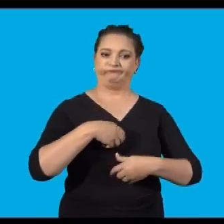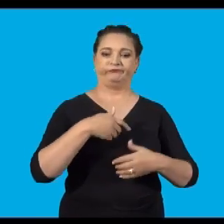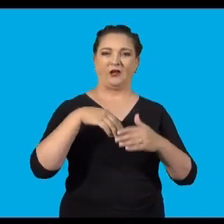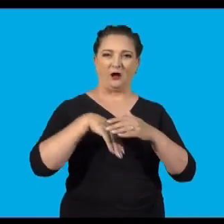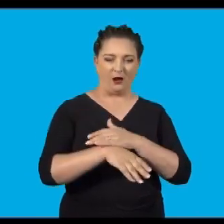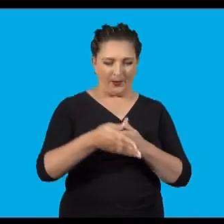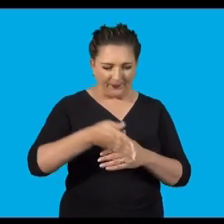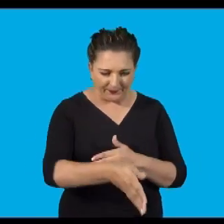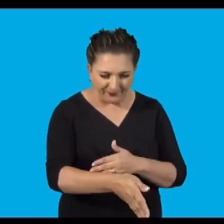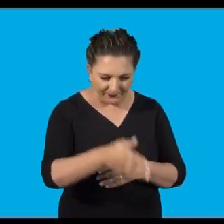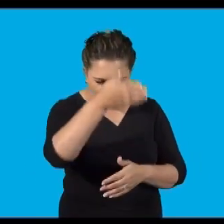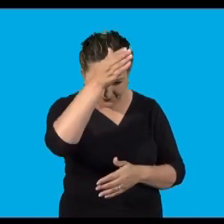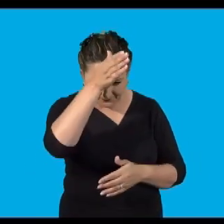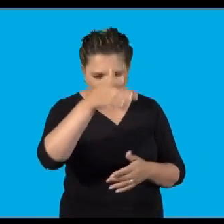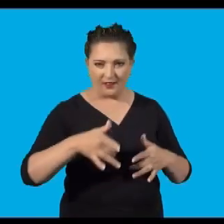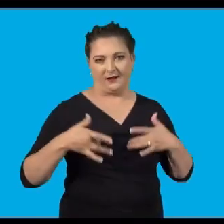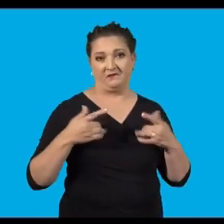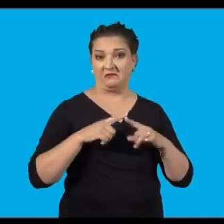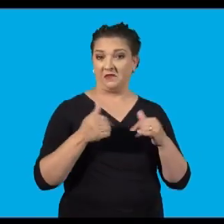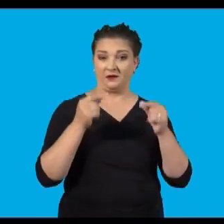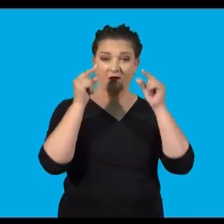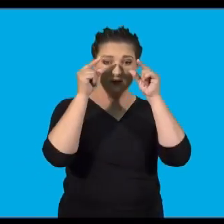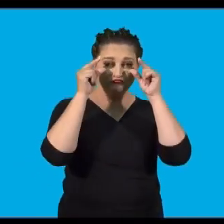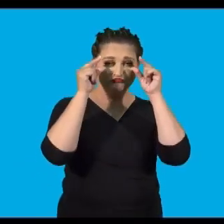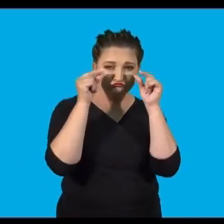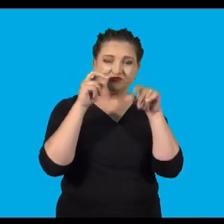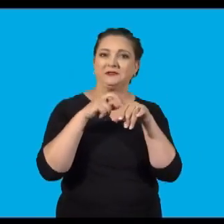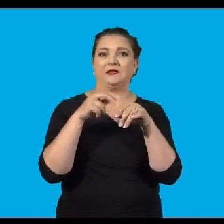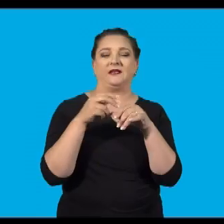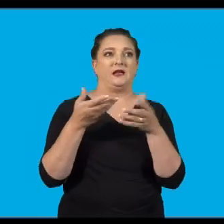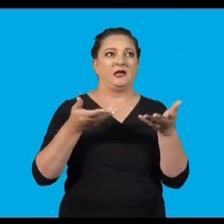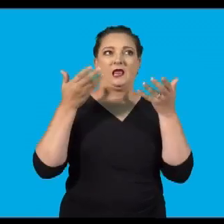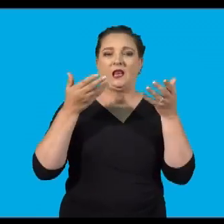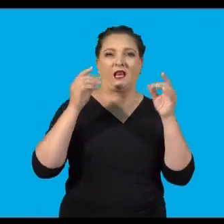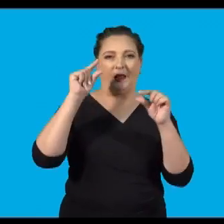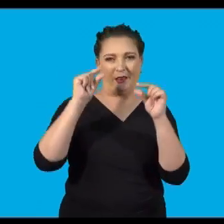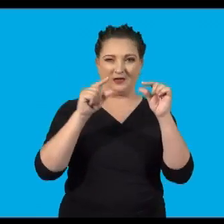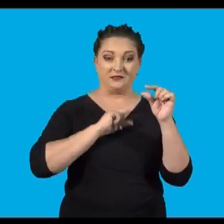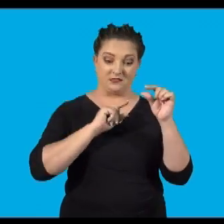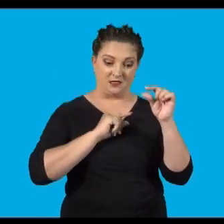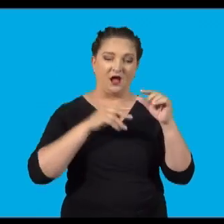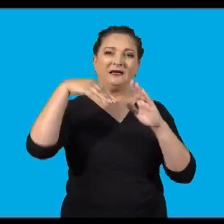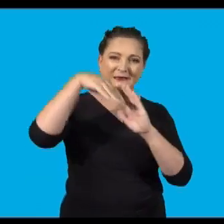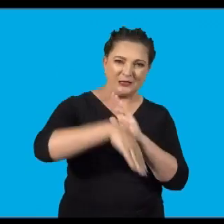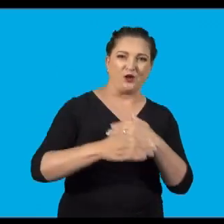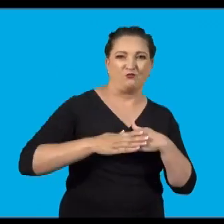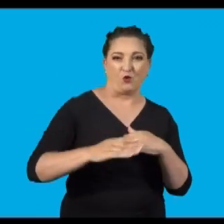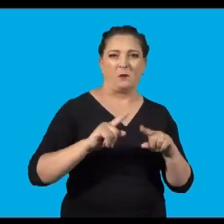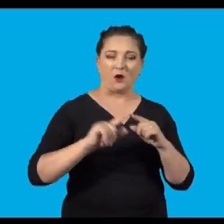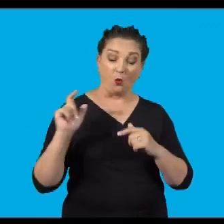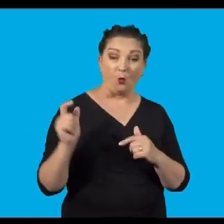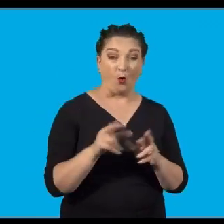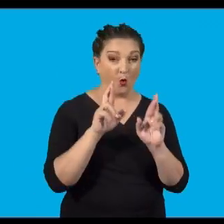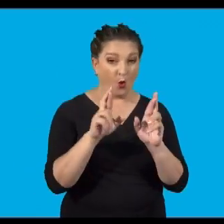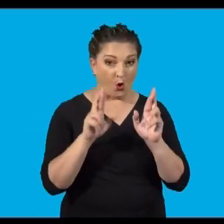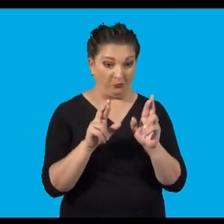deeper waters. The sharks with the largest eyes need even less light and are therefore found at greater depths.